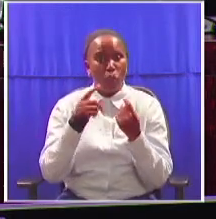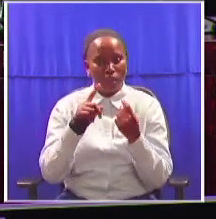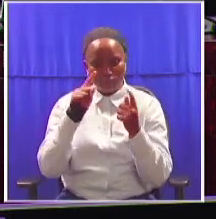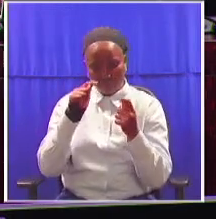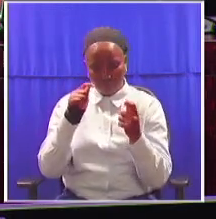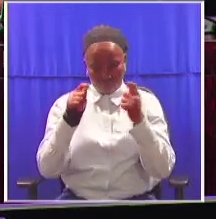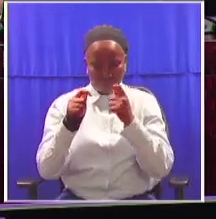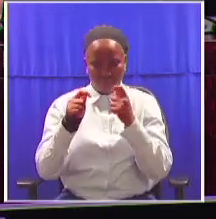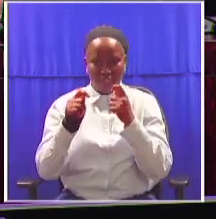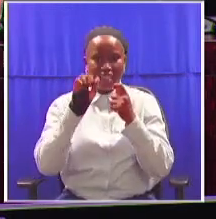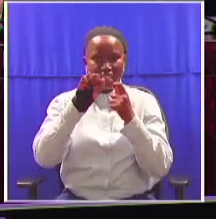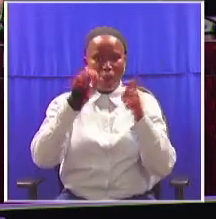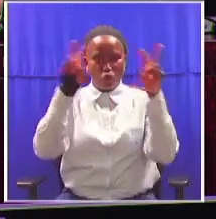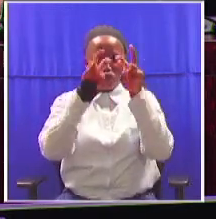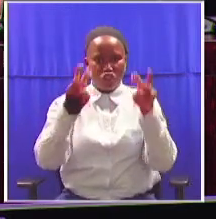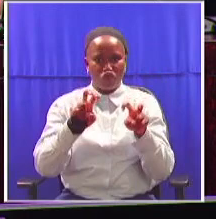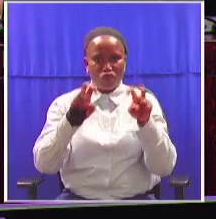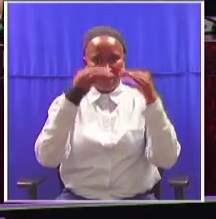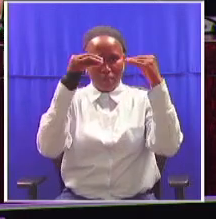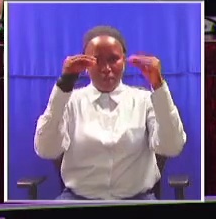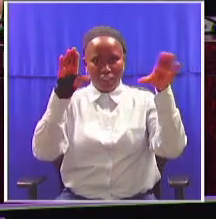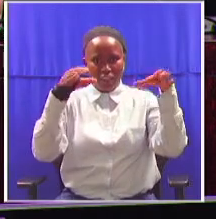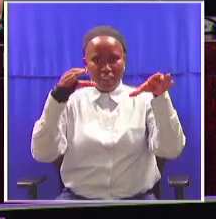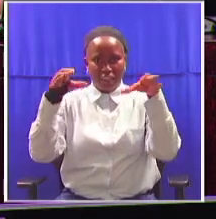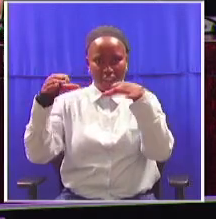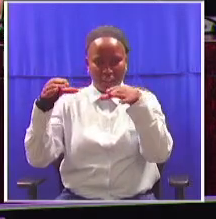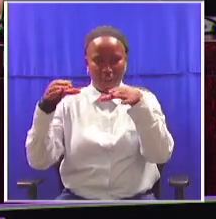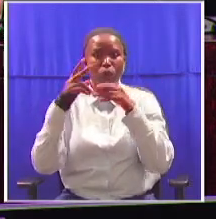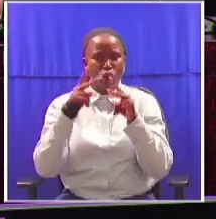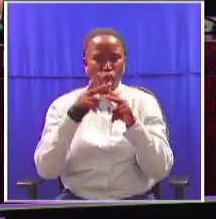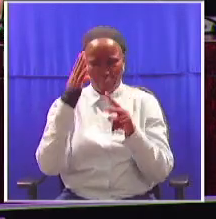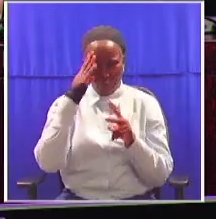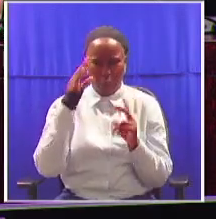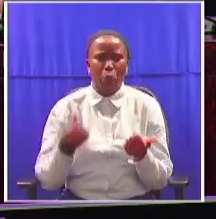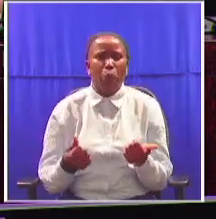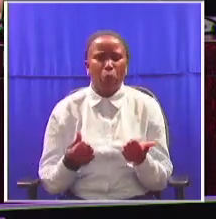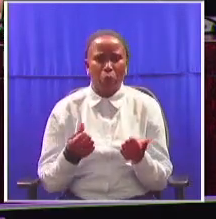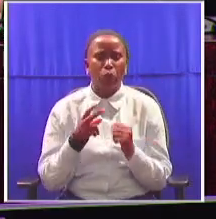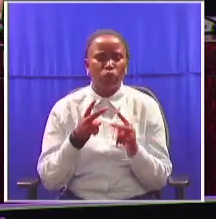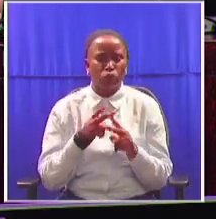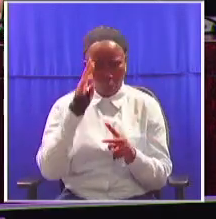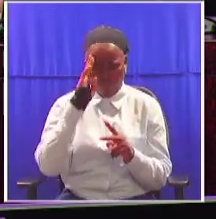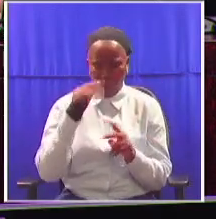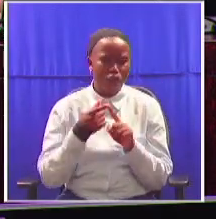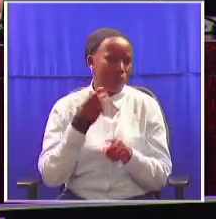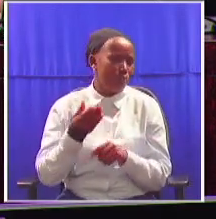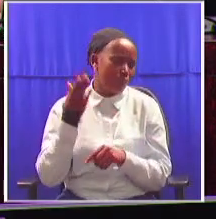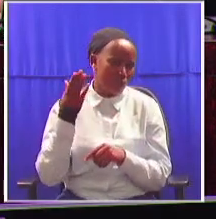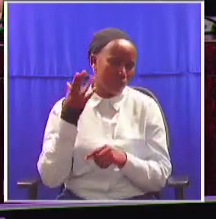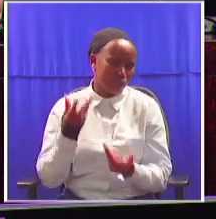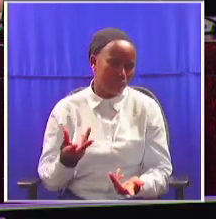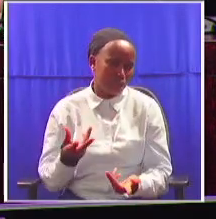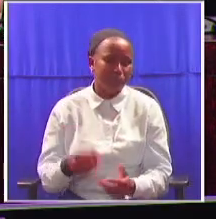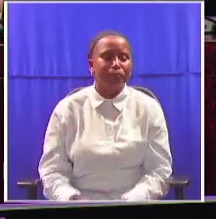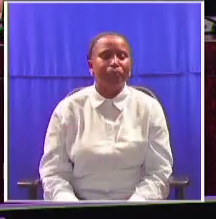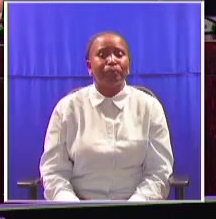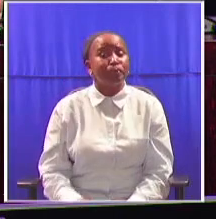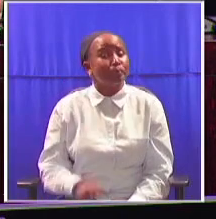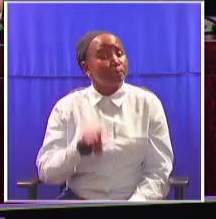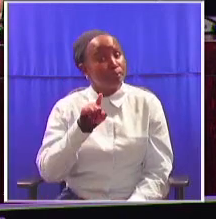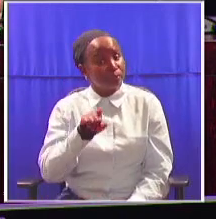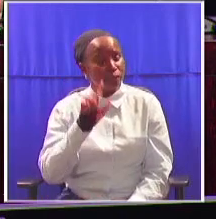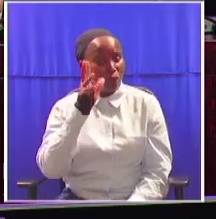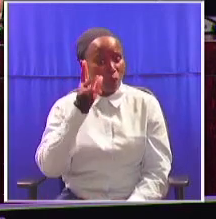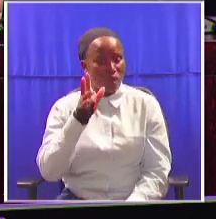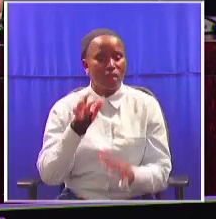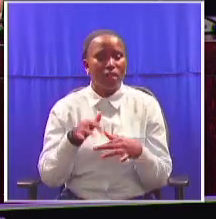sector as we know it and as we have known it in the past, and will create a level playing